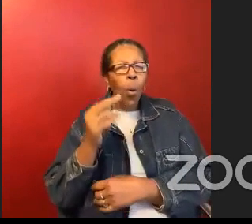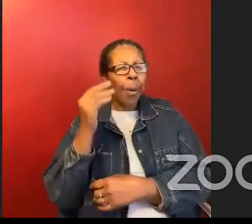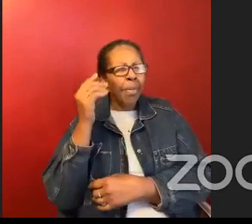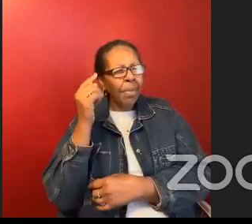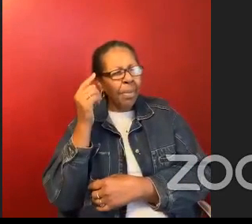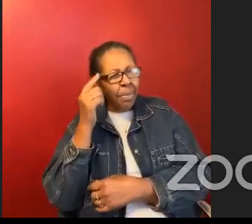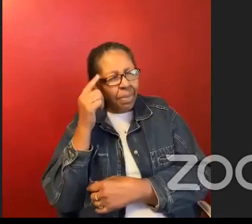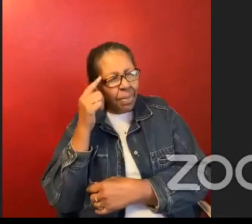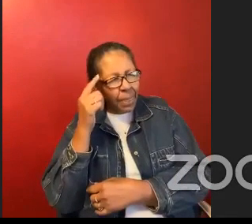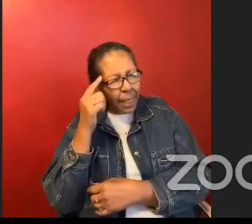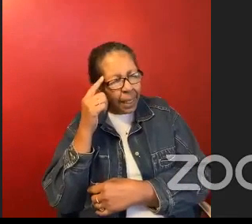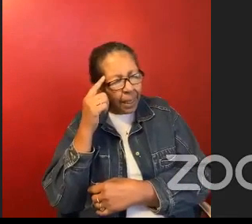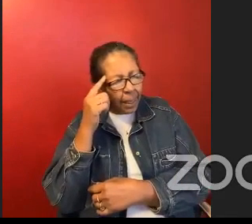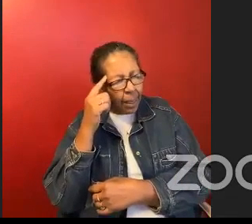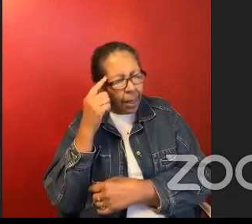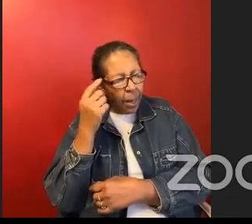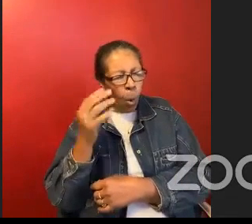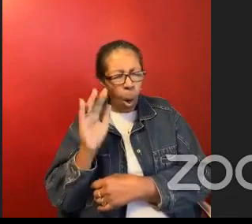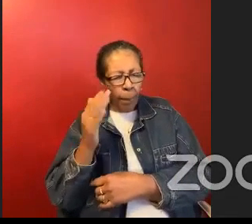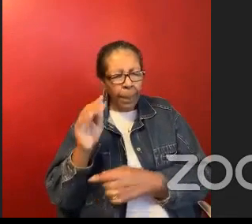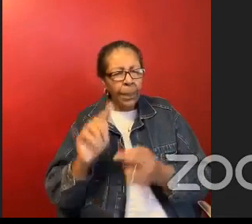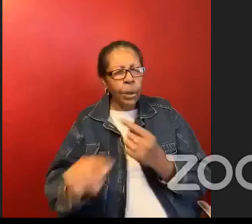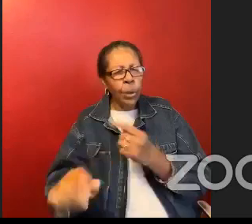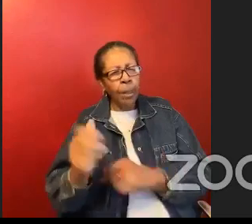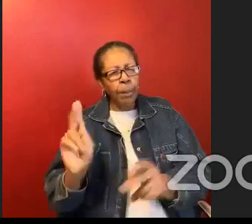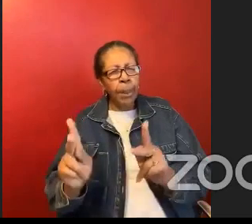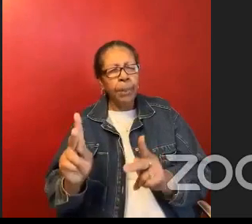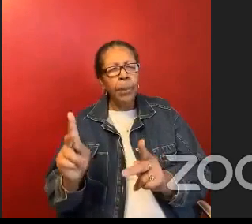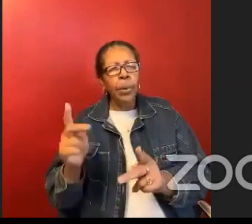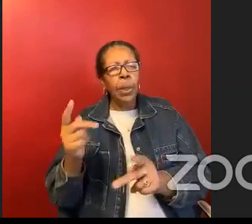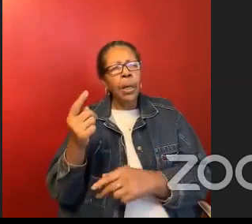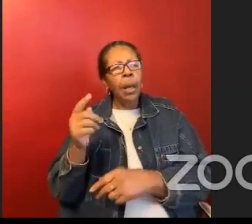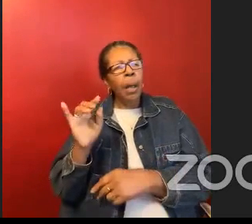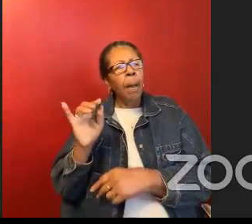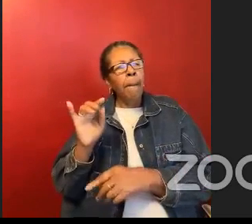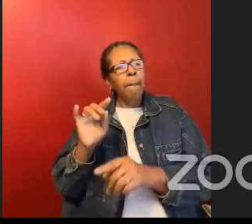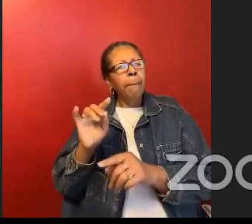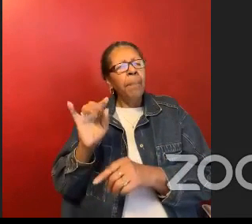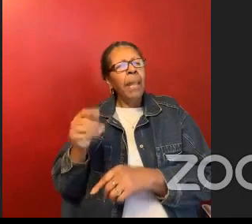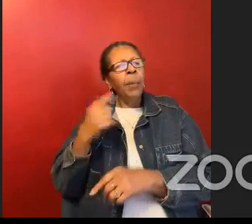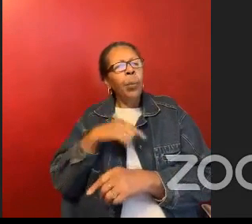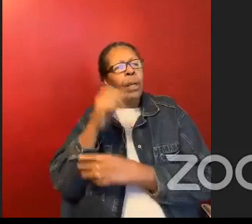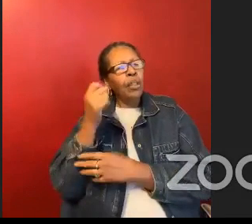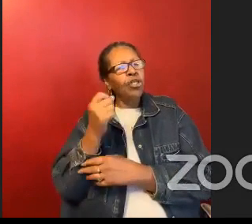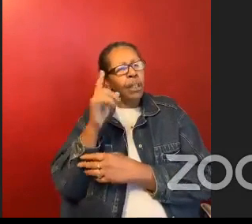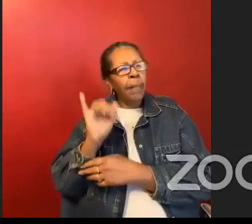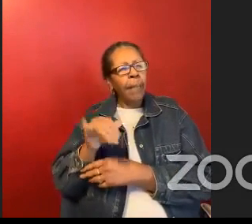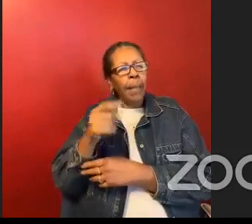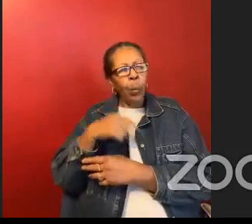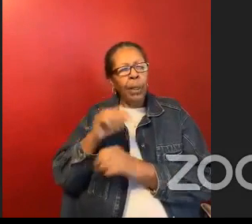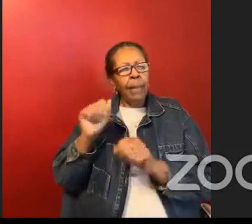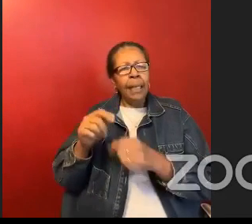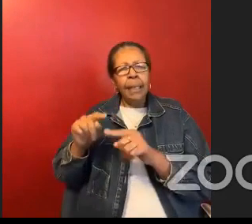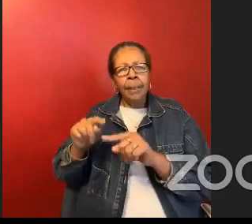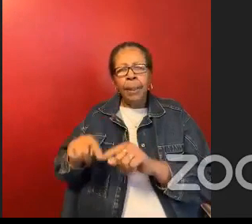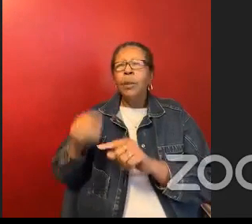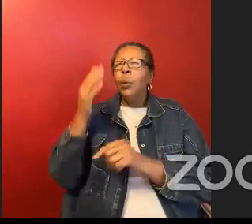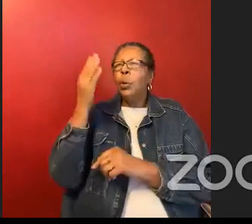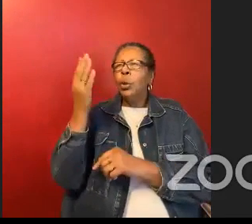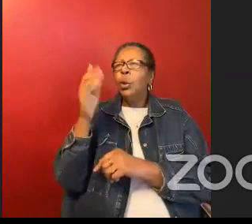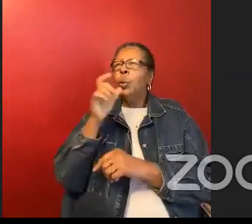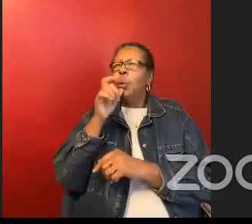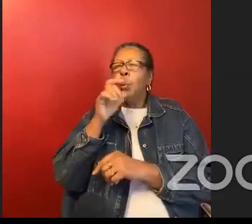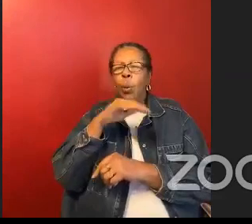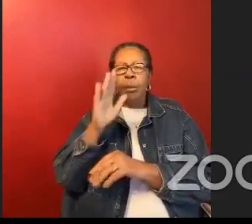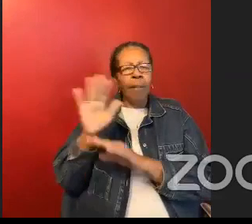people, that we can depend on a God who will not leave us nor forsake us. We are not alone. And we thank you